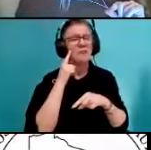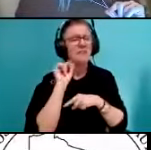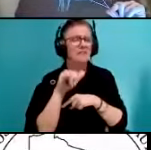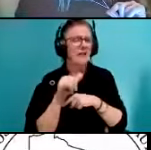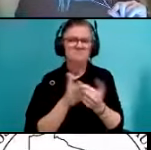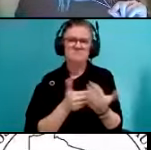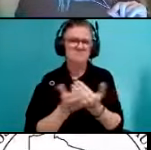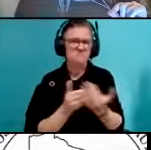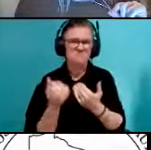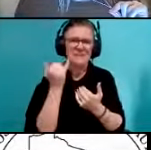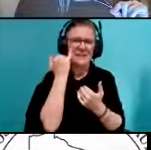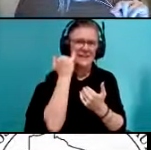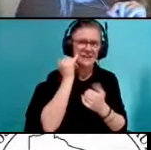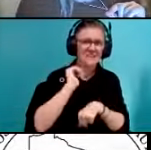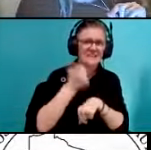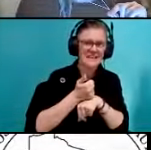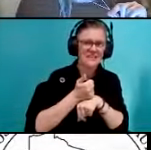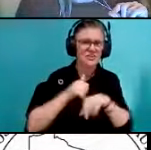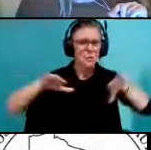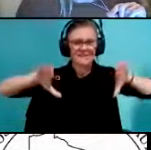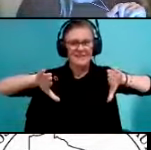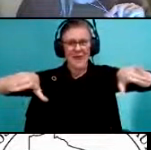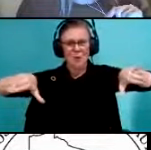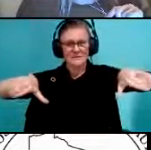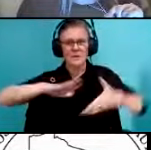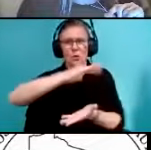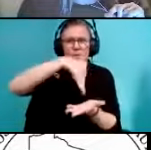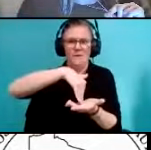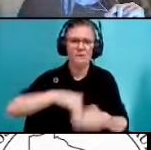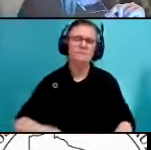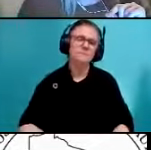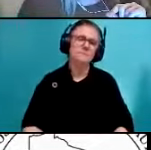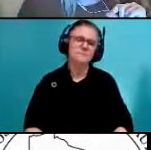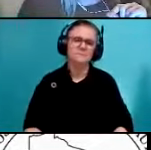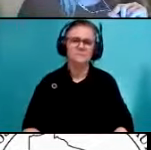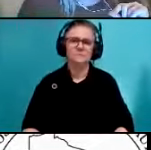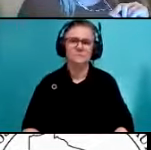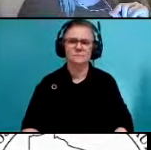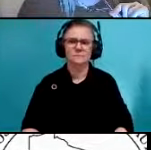of whether the station was on the outside or in the center.